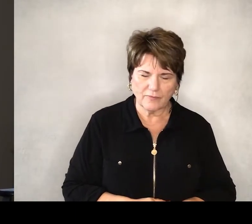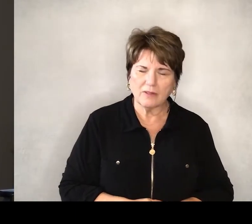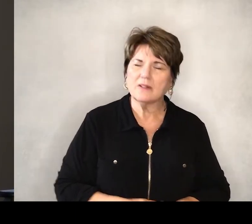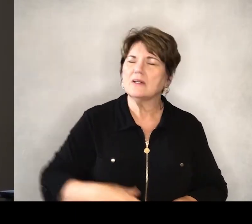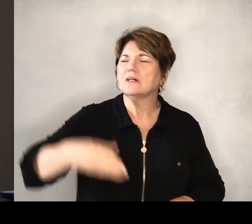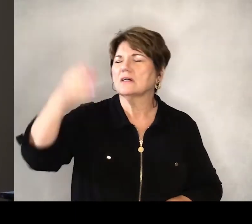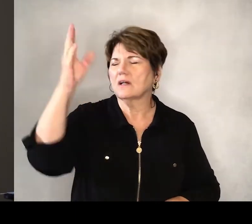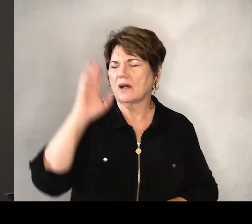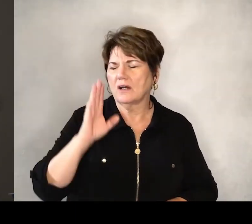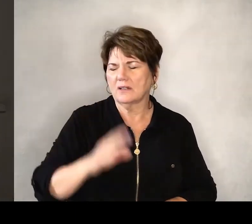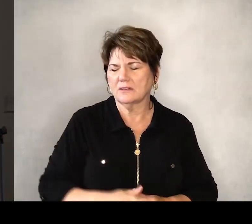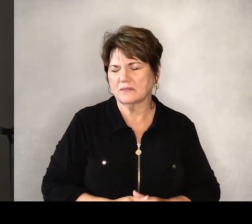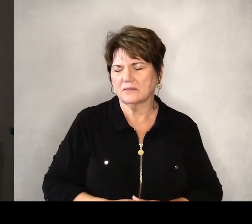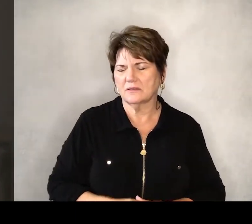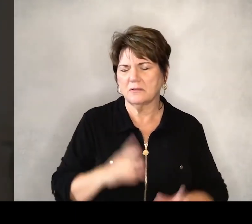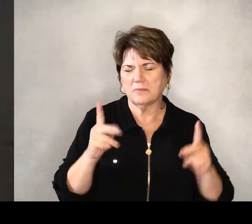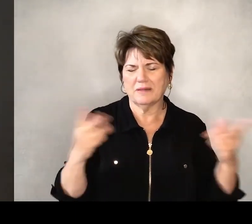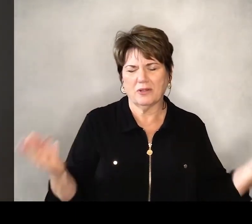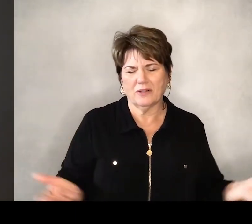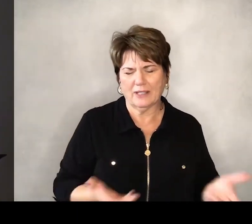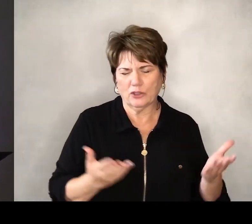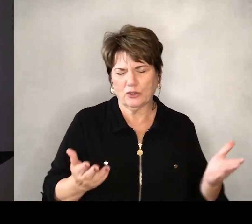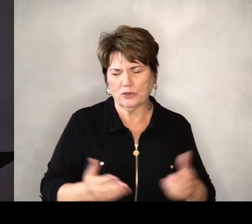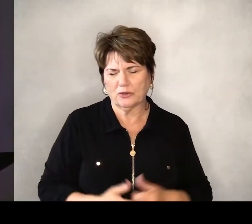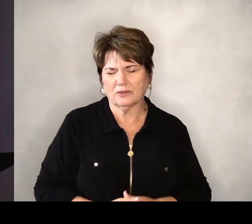God, there's people in this room